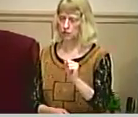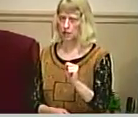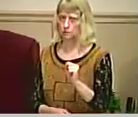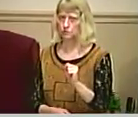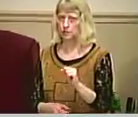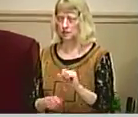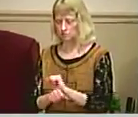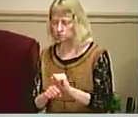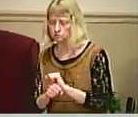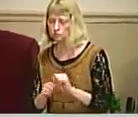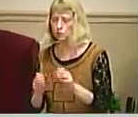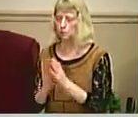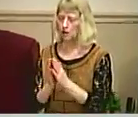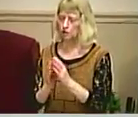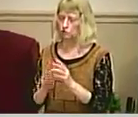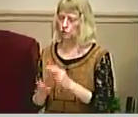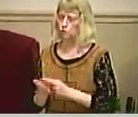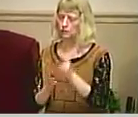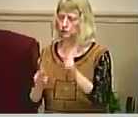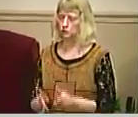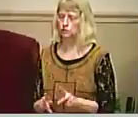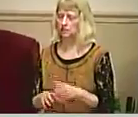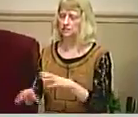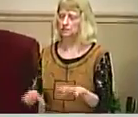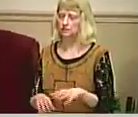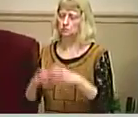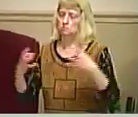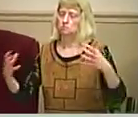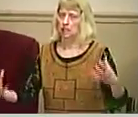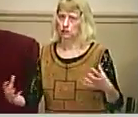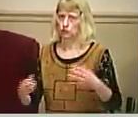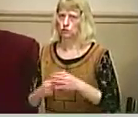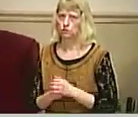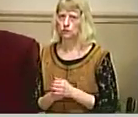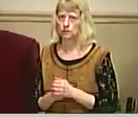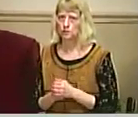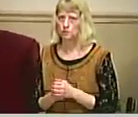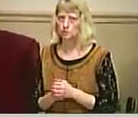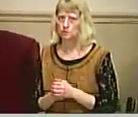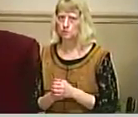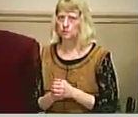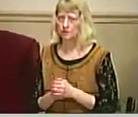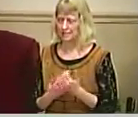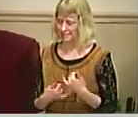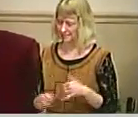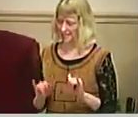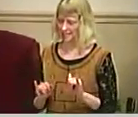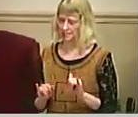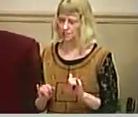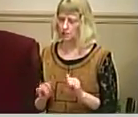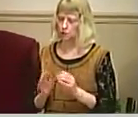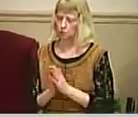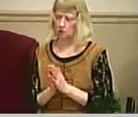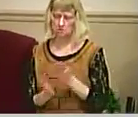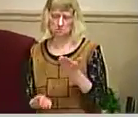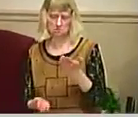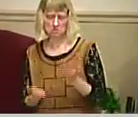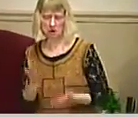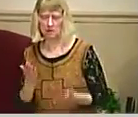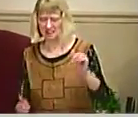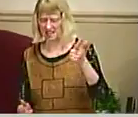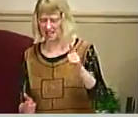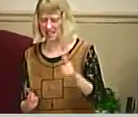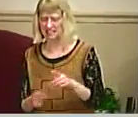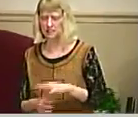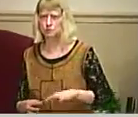the effectual fervent prayer of a righteous man does what? Availeth much. And yet prayer is probably the